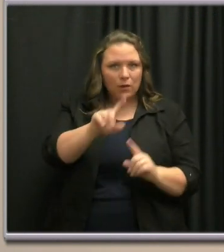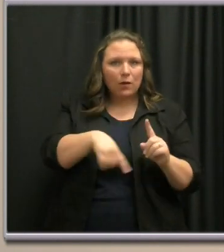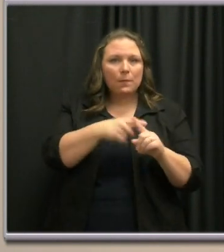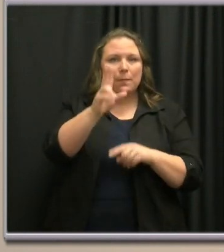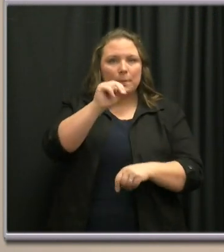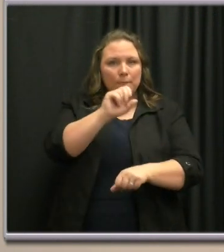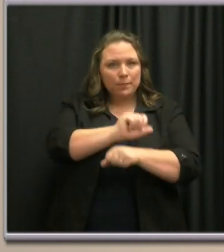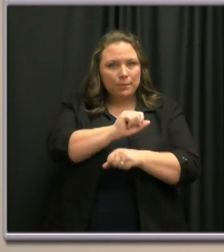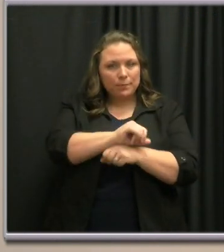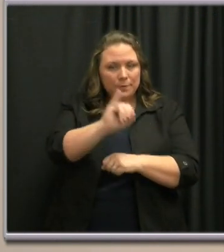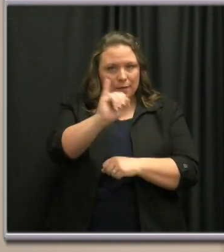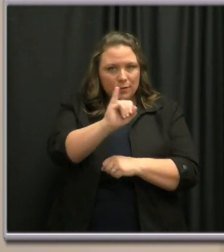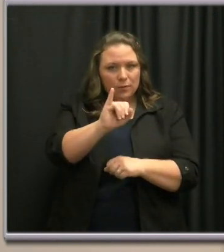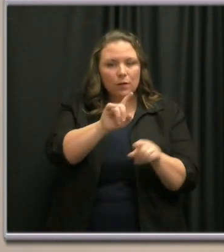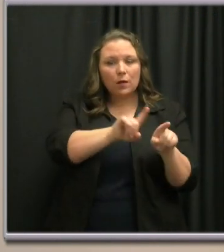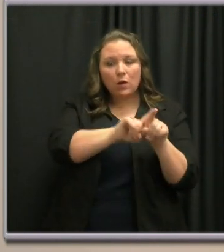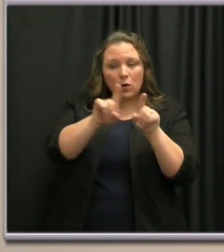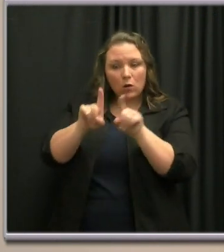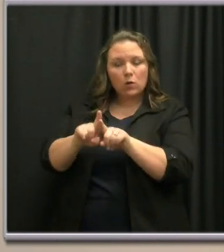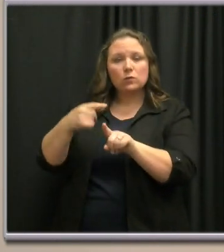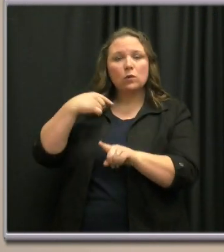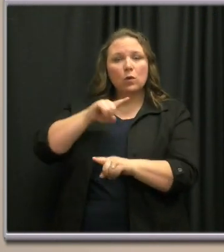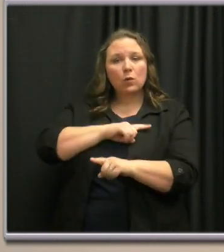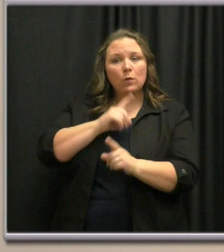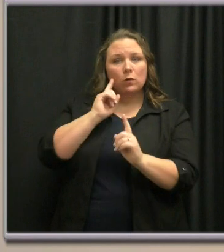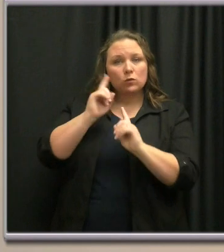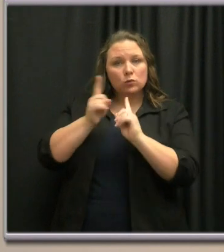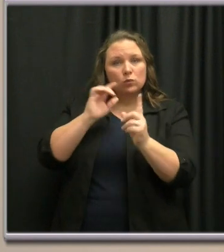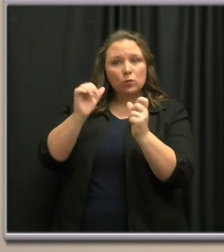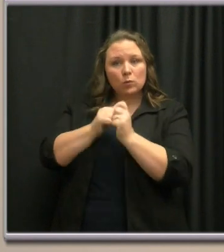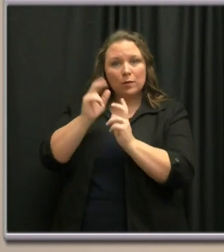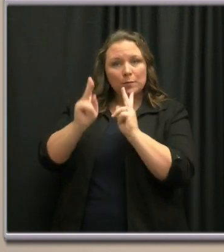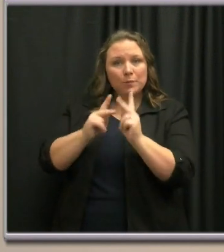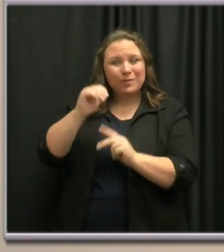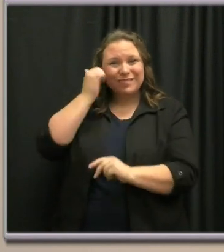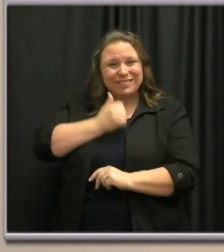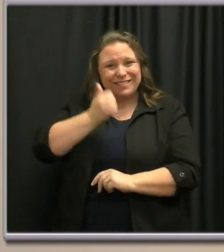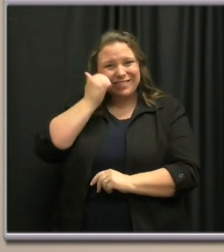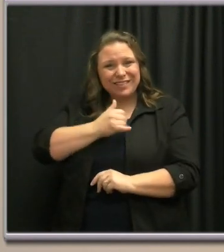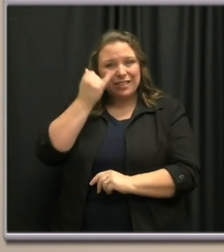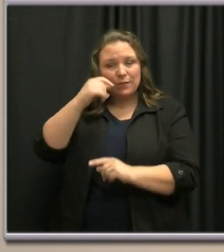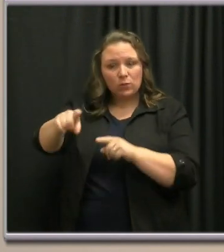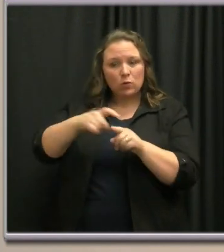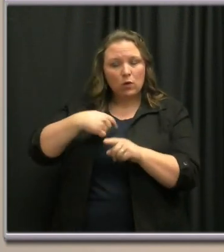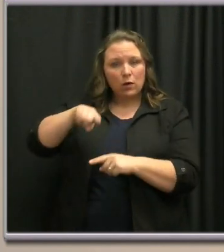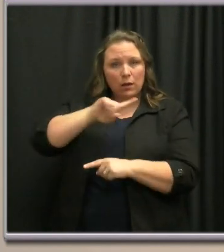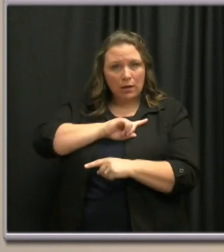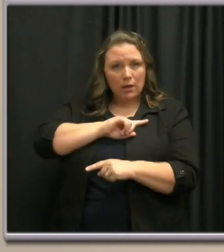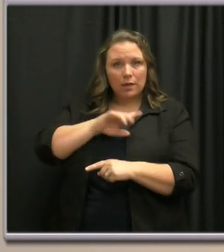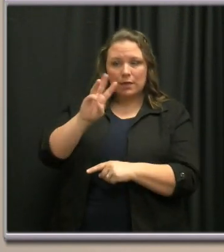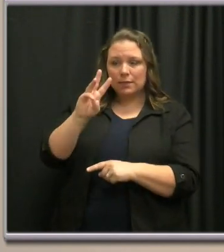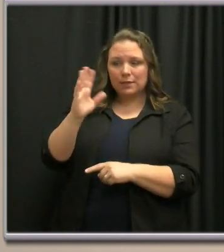unemployment insurance. But we also are talking to people every day. If you call our office at